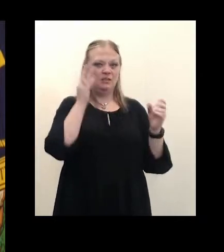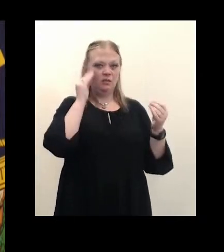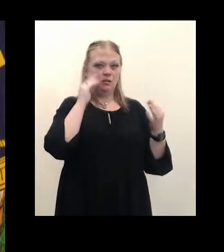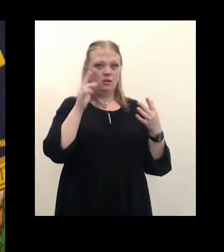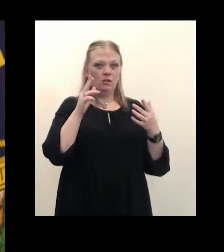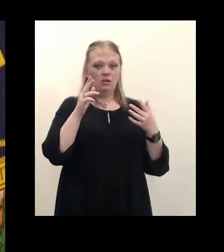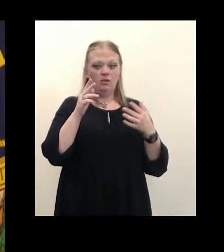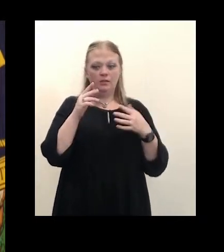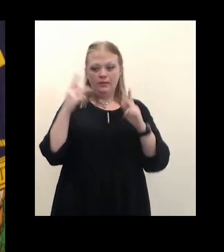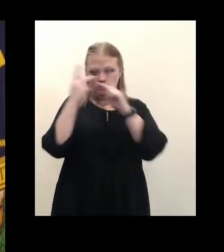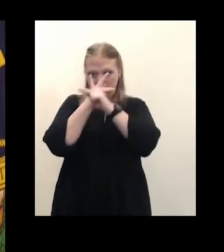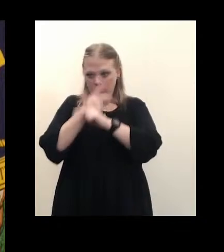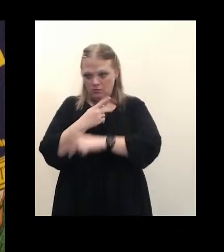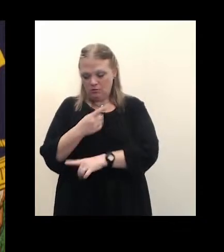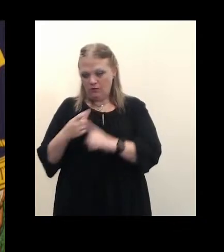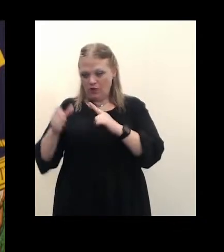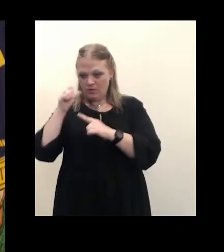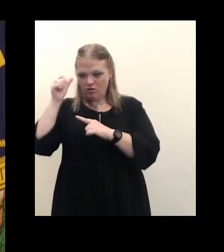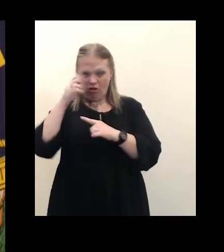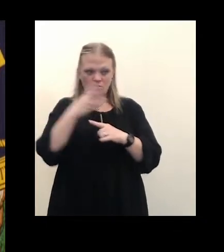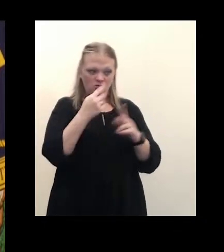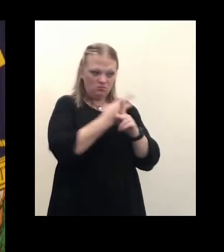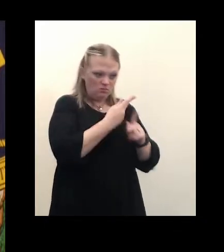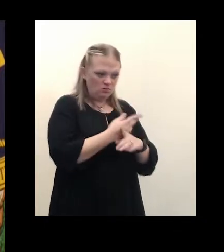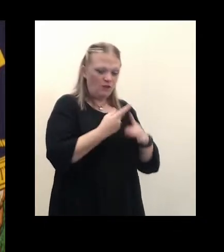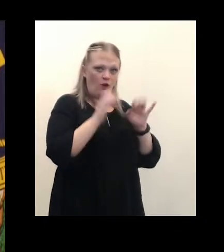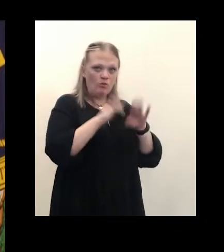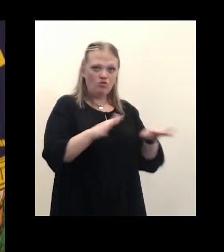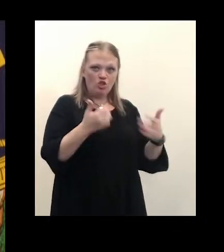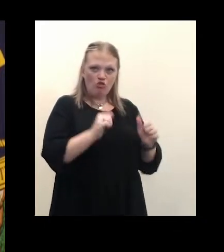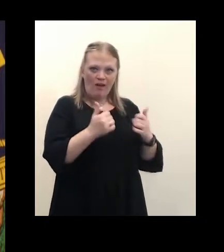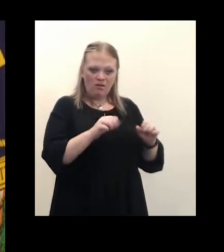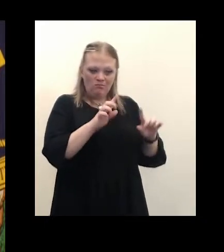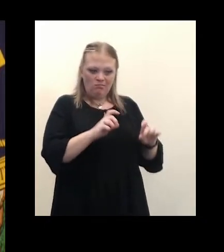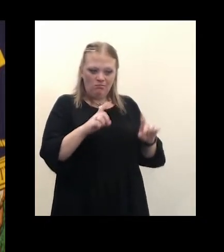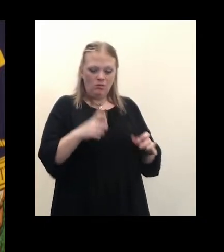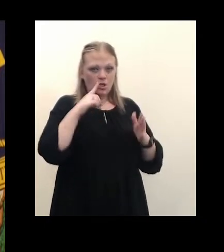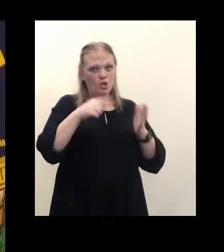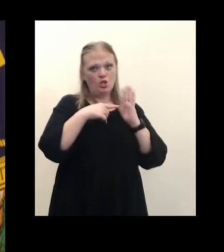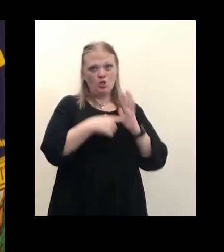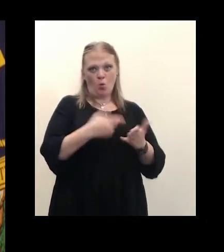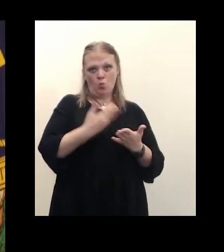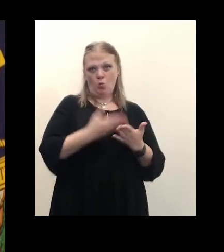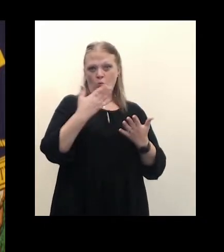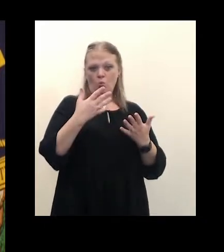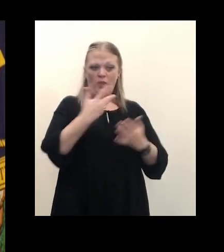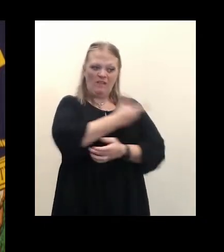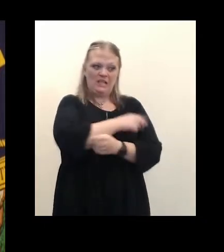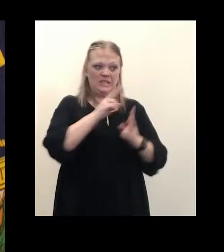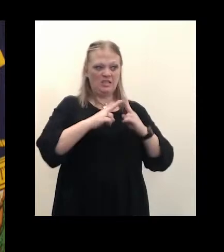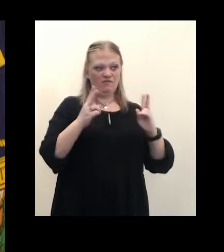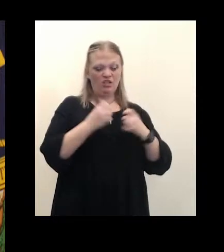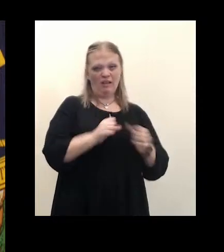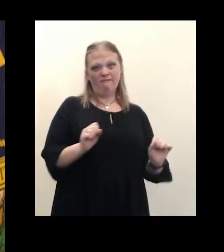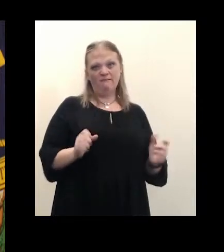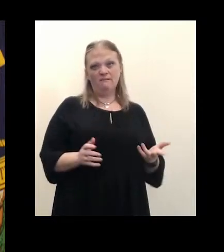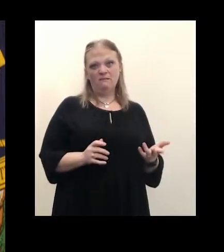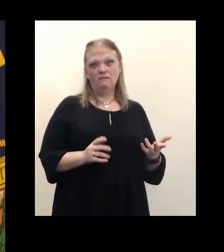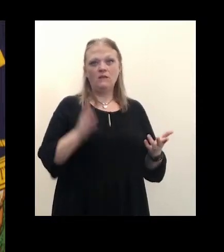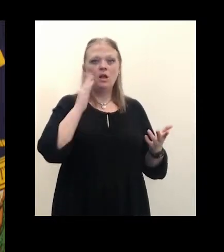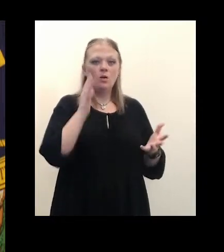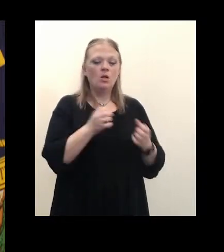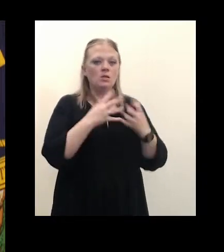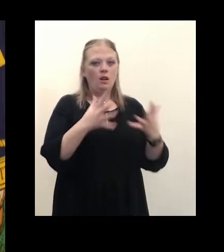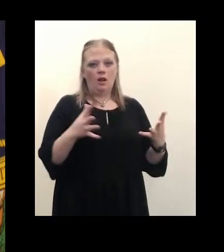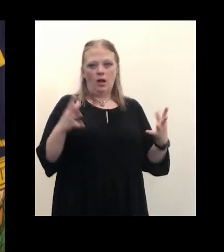adults and then also from these pediatric trials, and shows that the vaccine is very safe. And I know that there's a lot of noise out